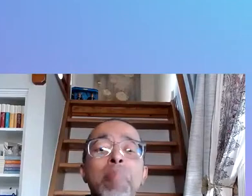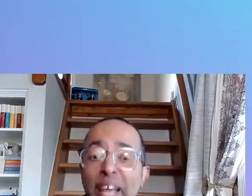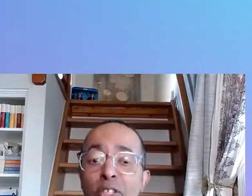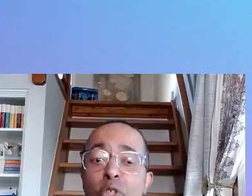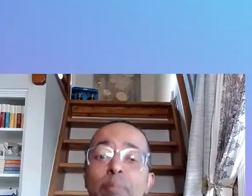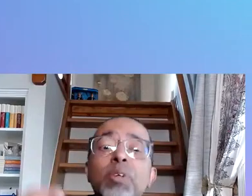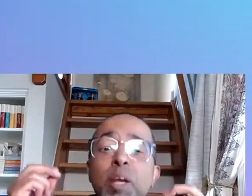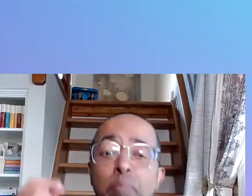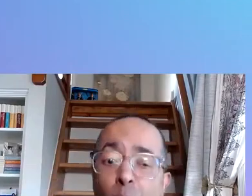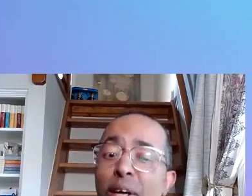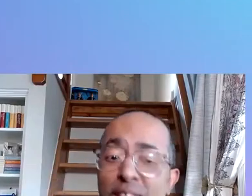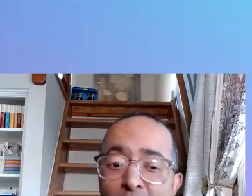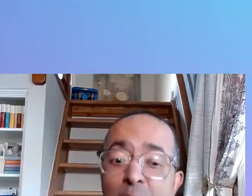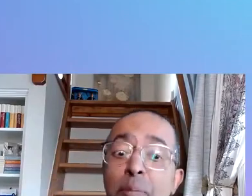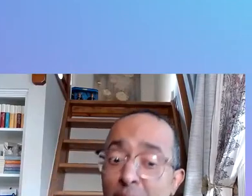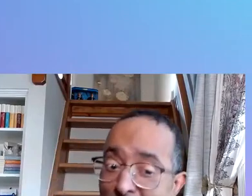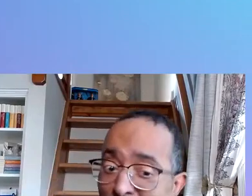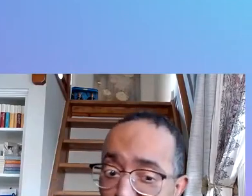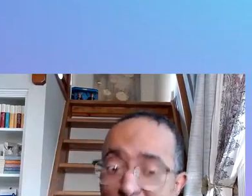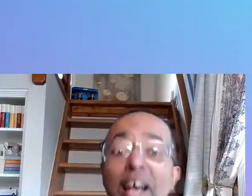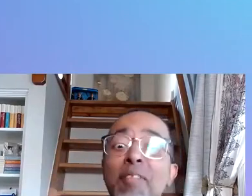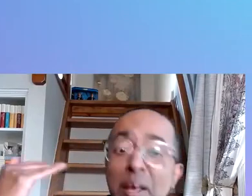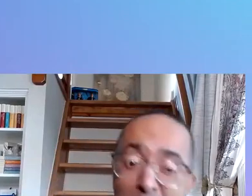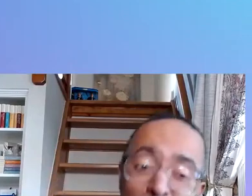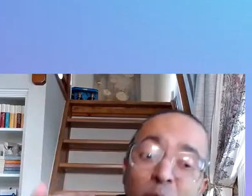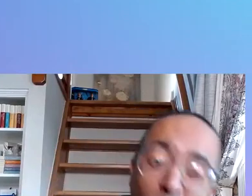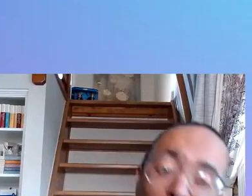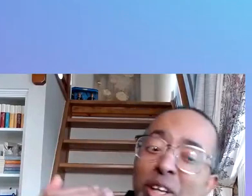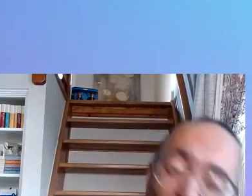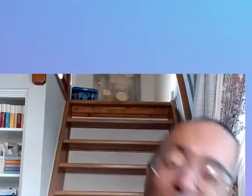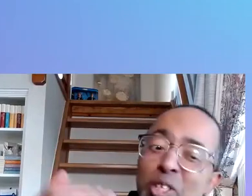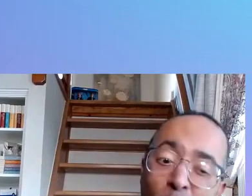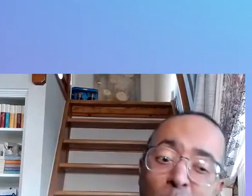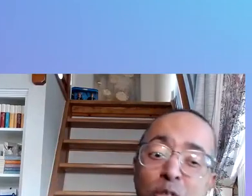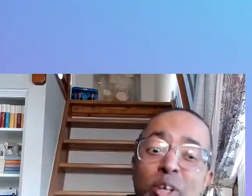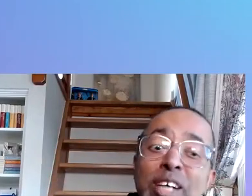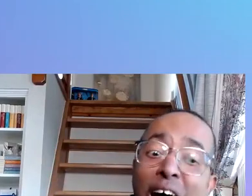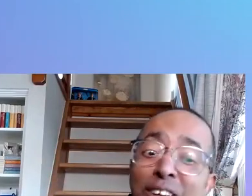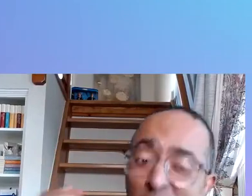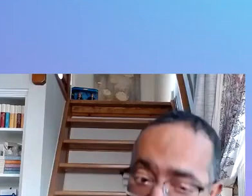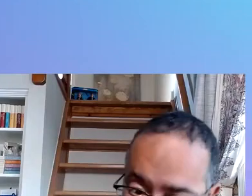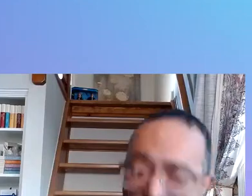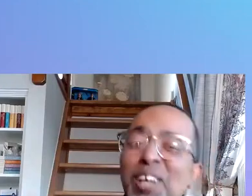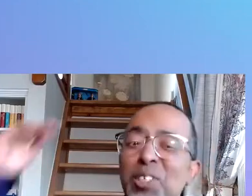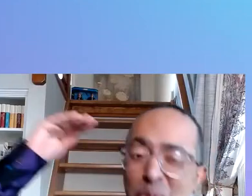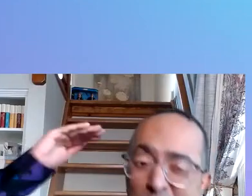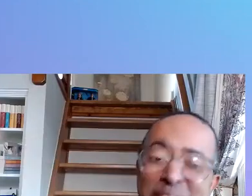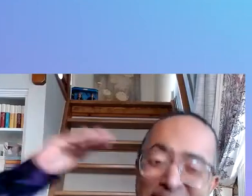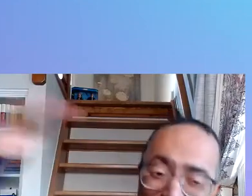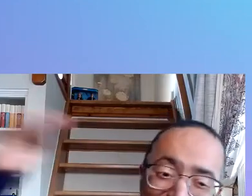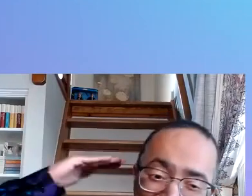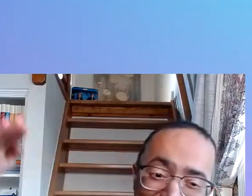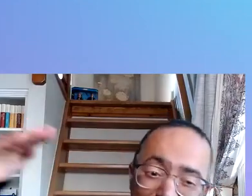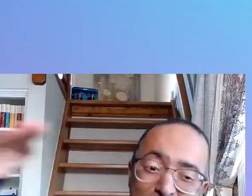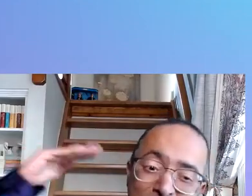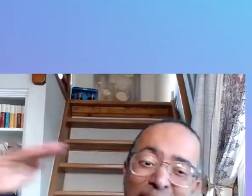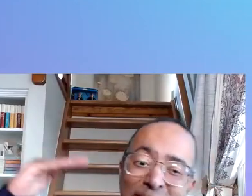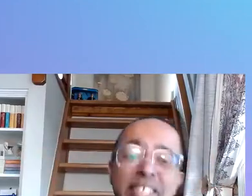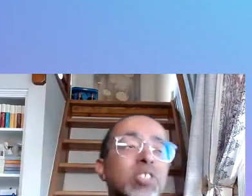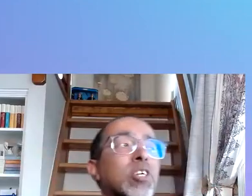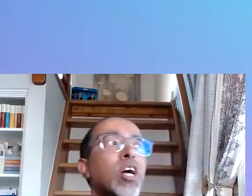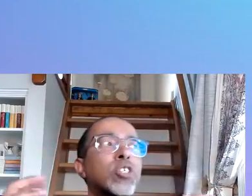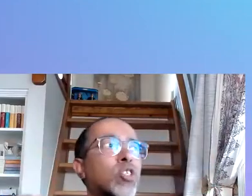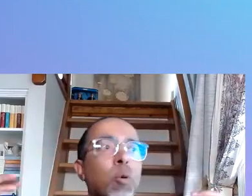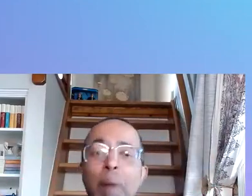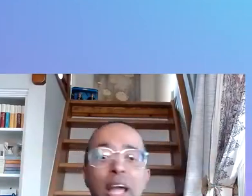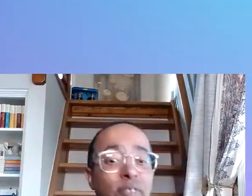level. An SOW is a boring document, but guess what? That meant we always were contracted to be this accessible at